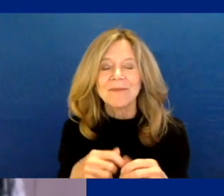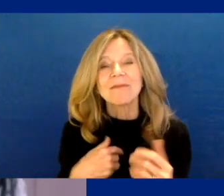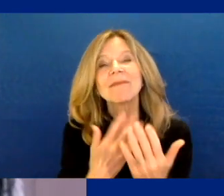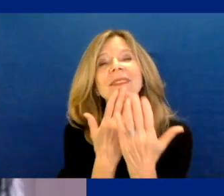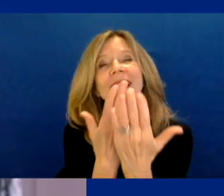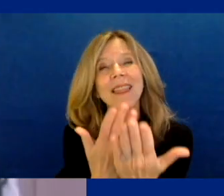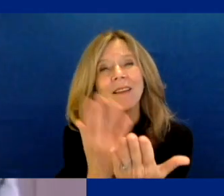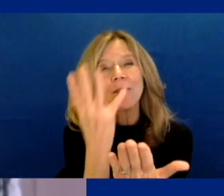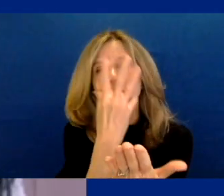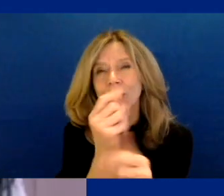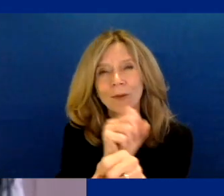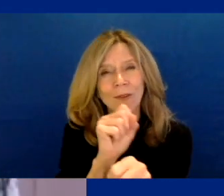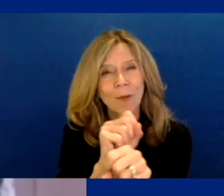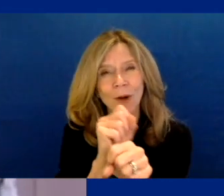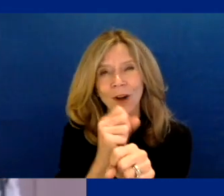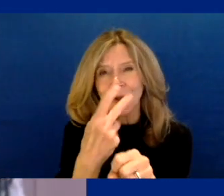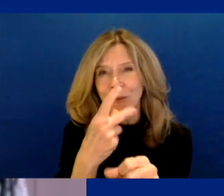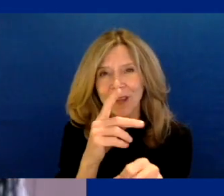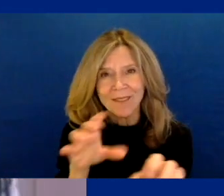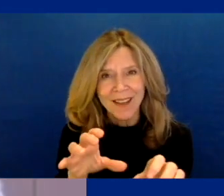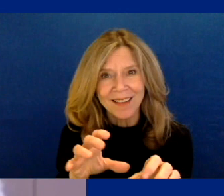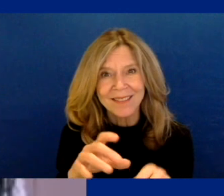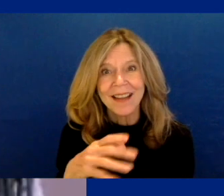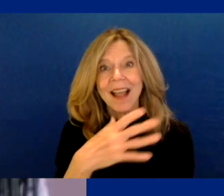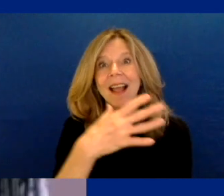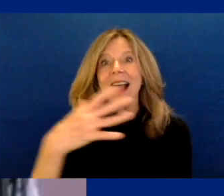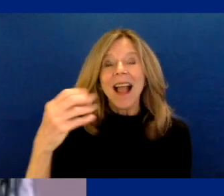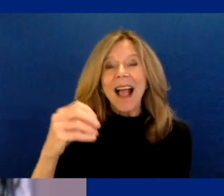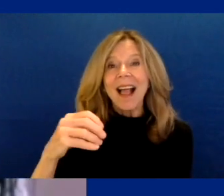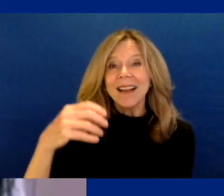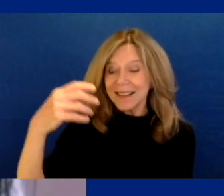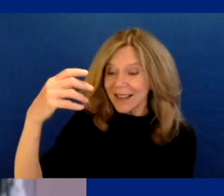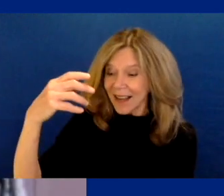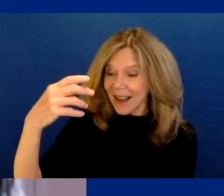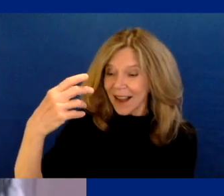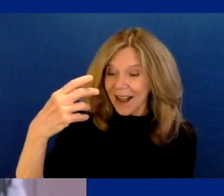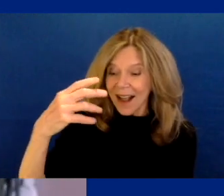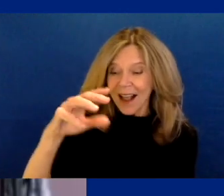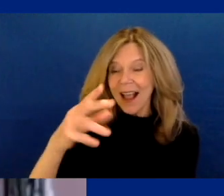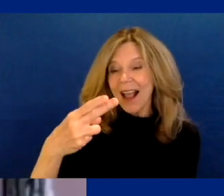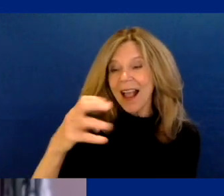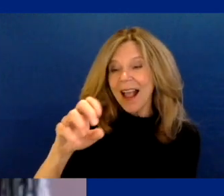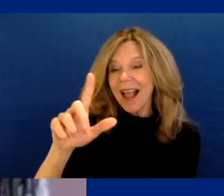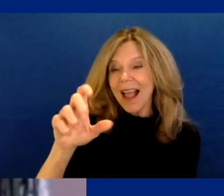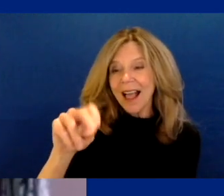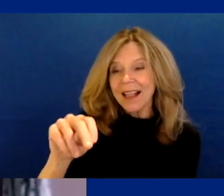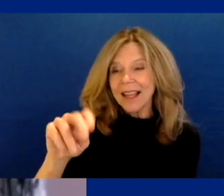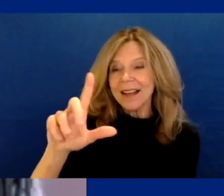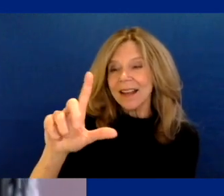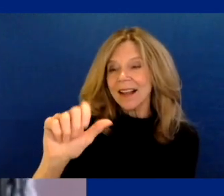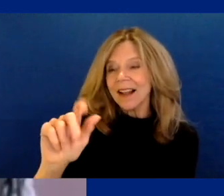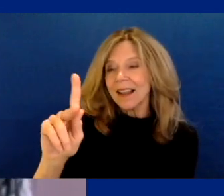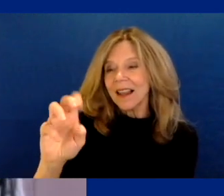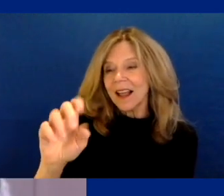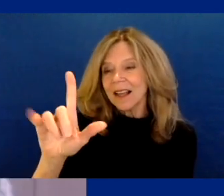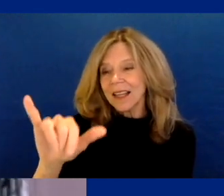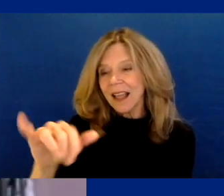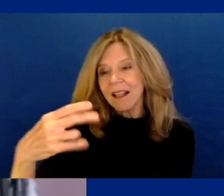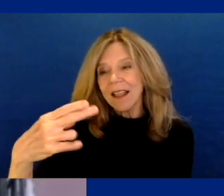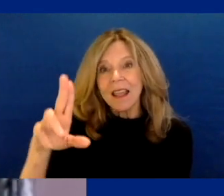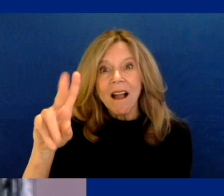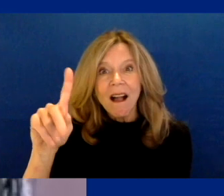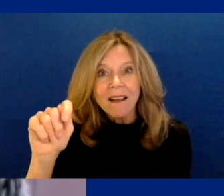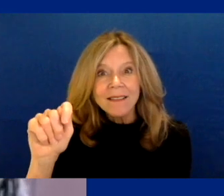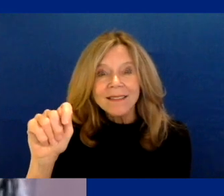And to Helen LaKelly Hunt, thank you for picking me out of a crowd many, many years ago and seeing something in me